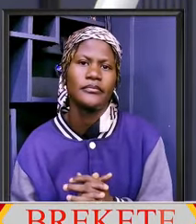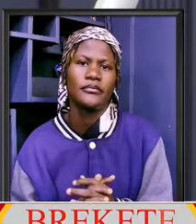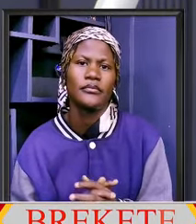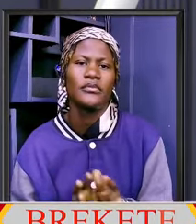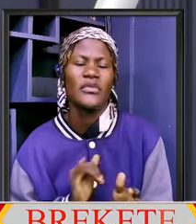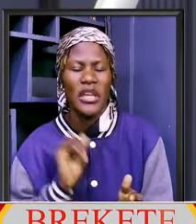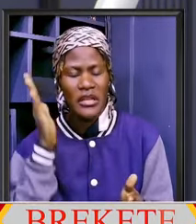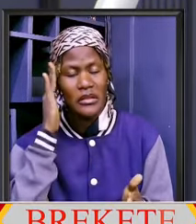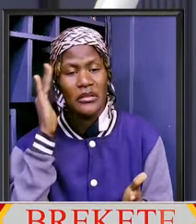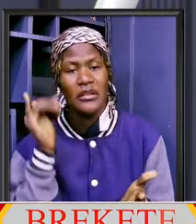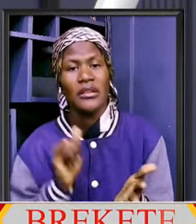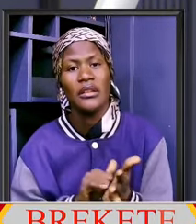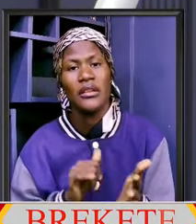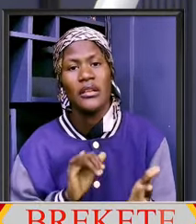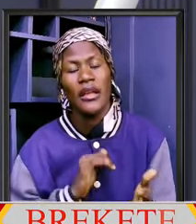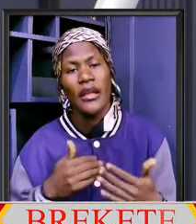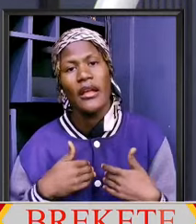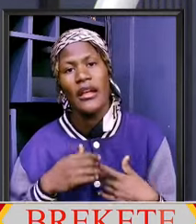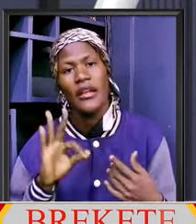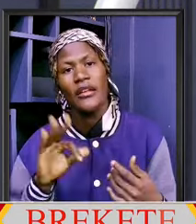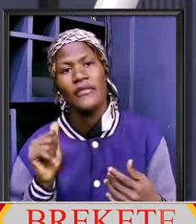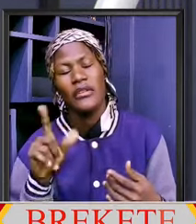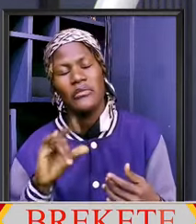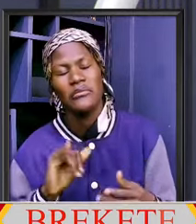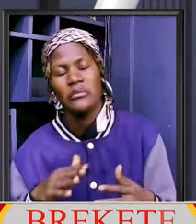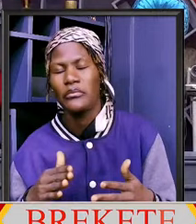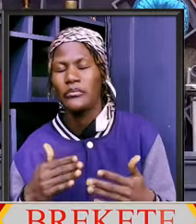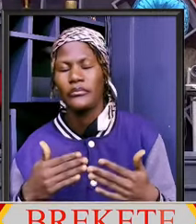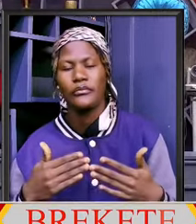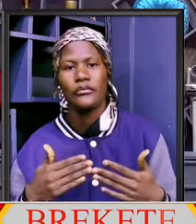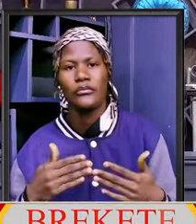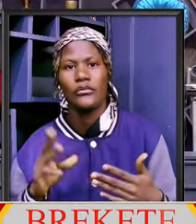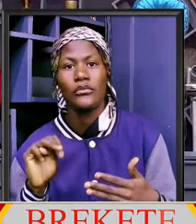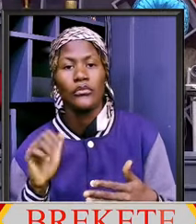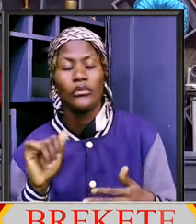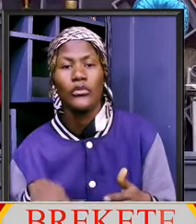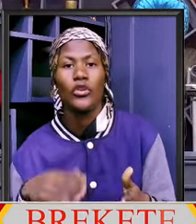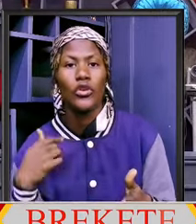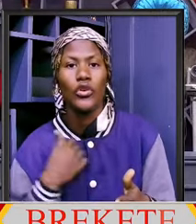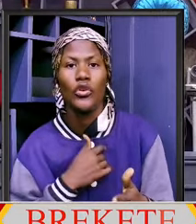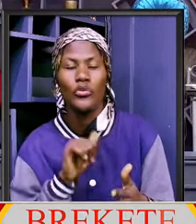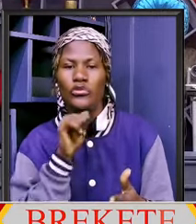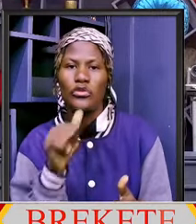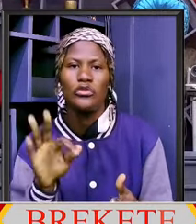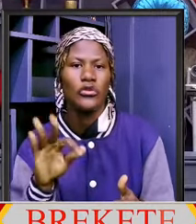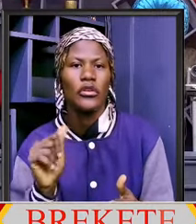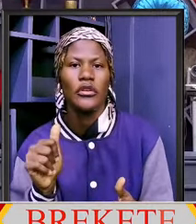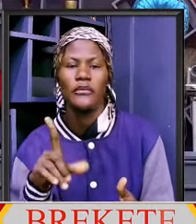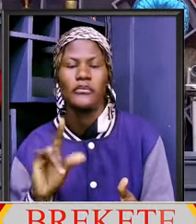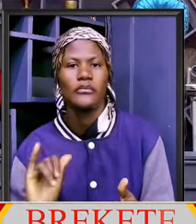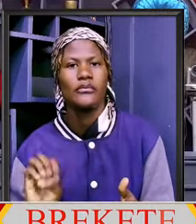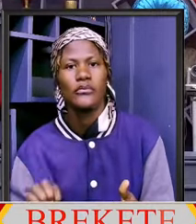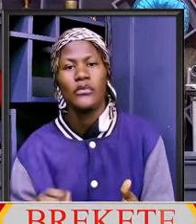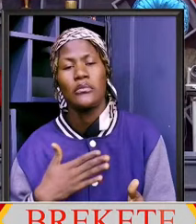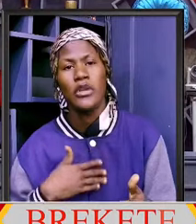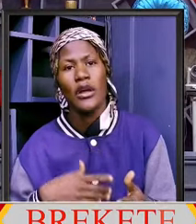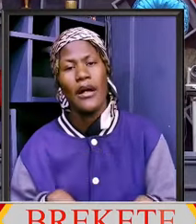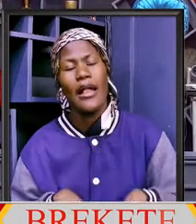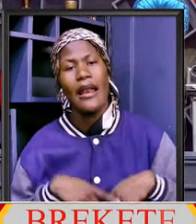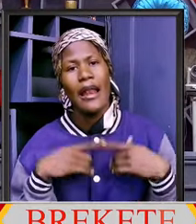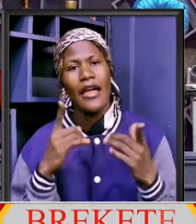I know say I don't fail. May we not fail. Amen. May we not fail. Amen. May our lives be